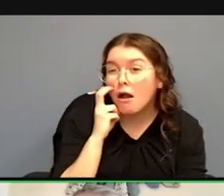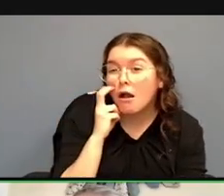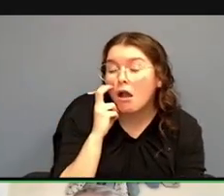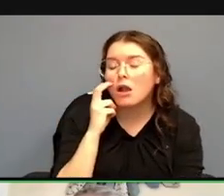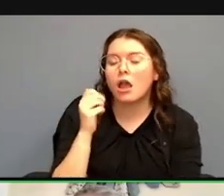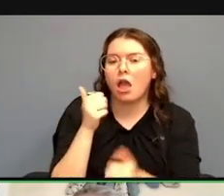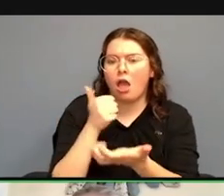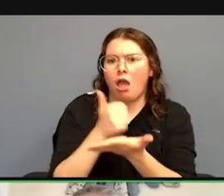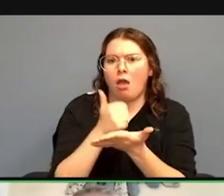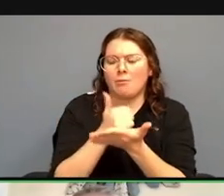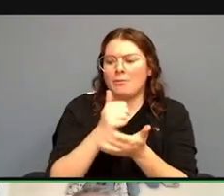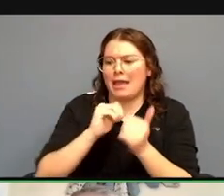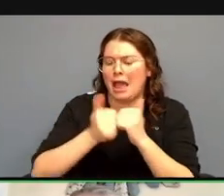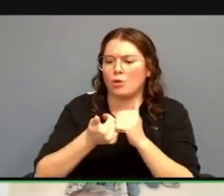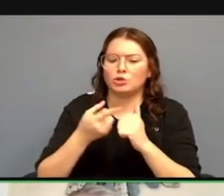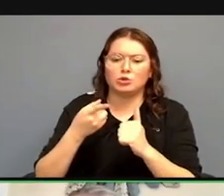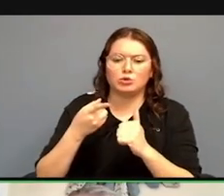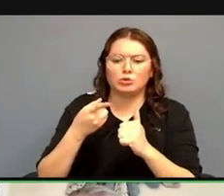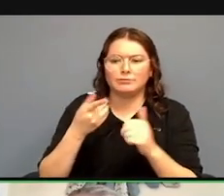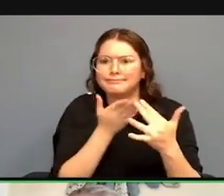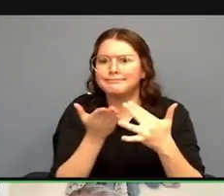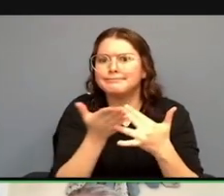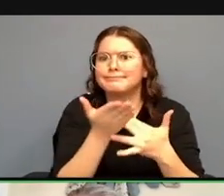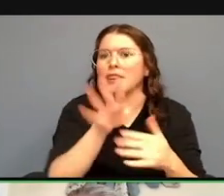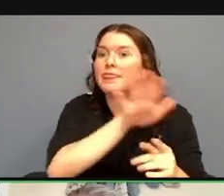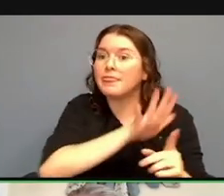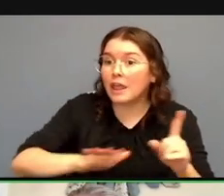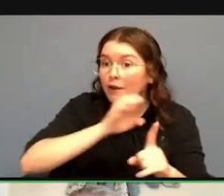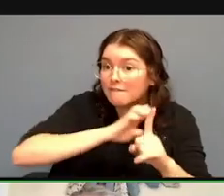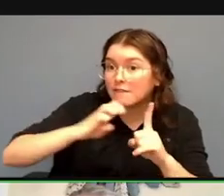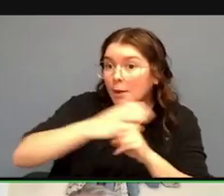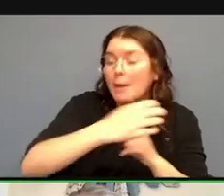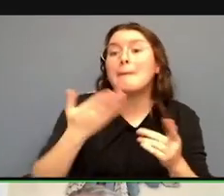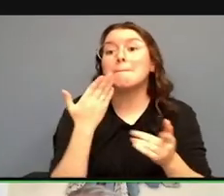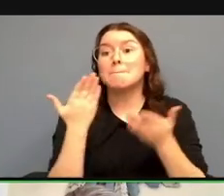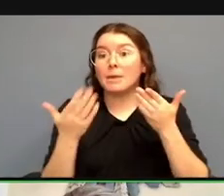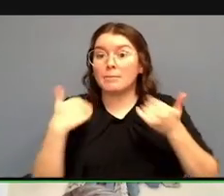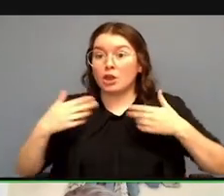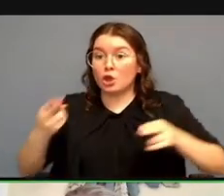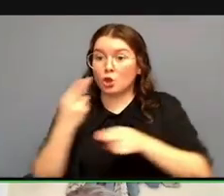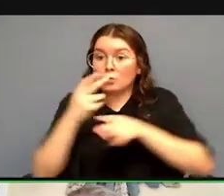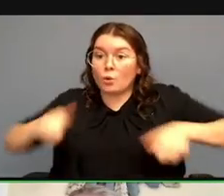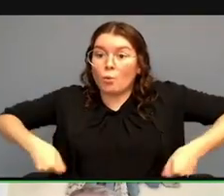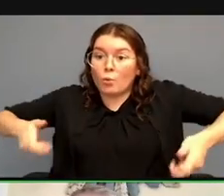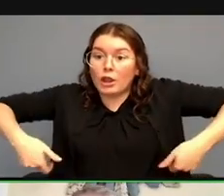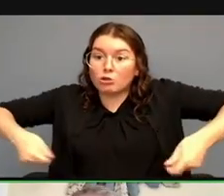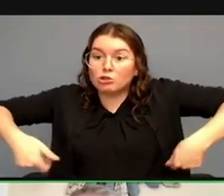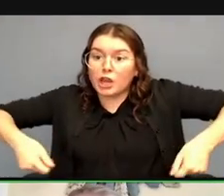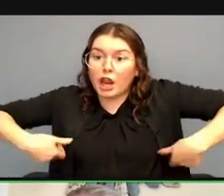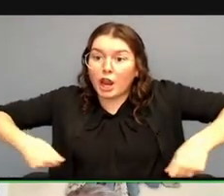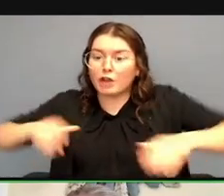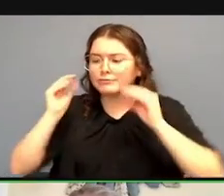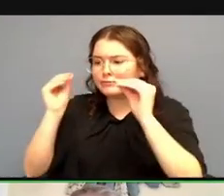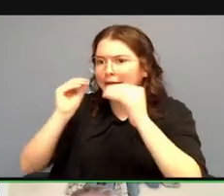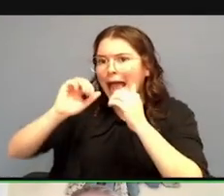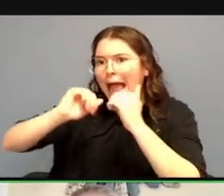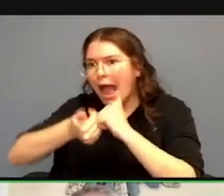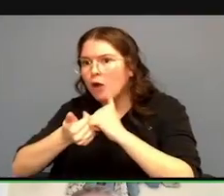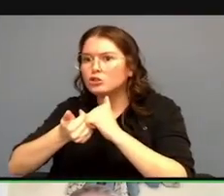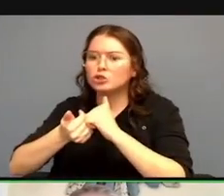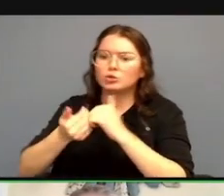navigate their environment, or maybe who use a wheelchair, teach them how to navigate the school